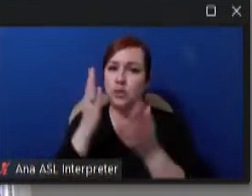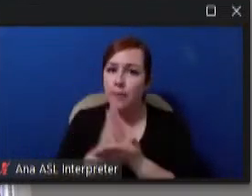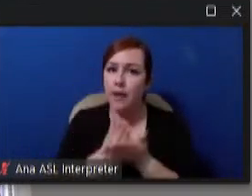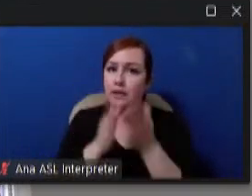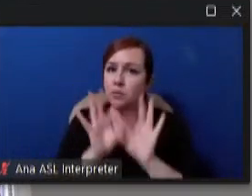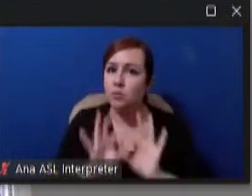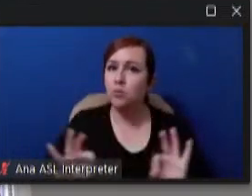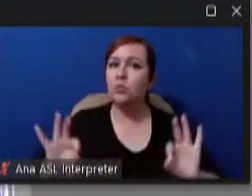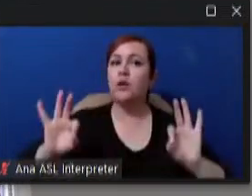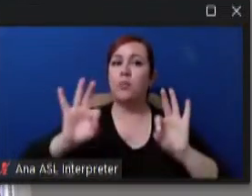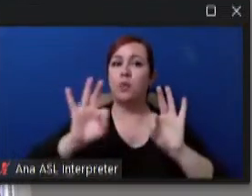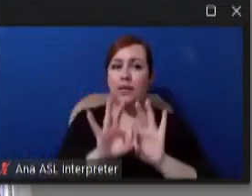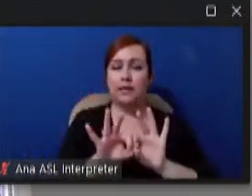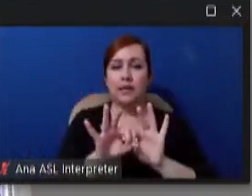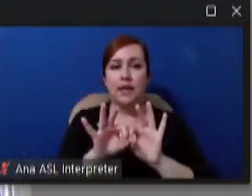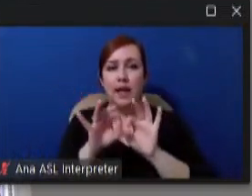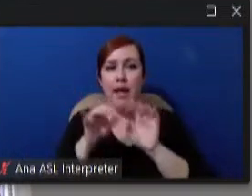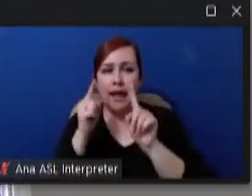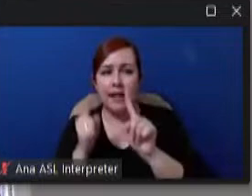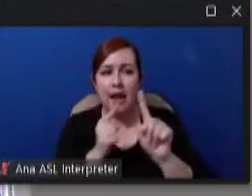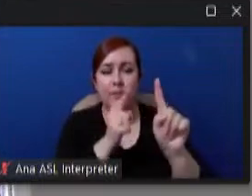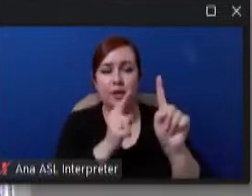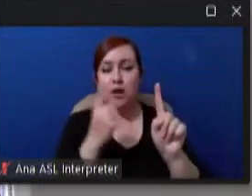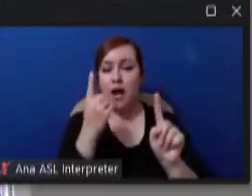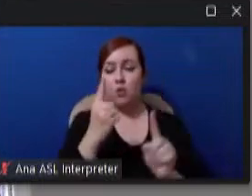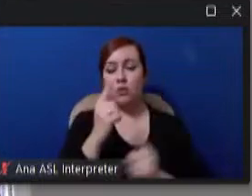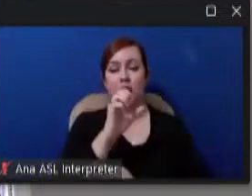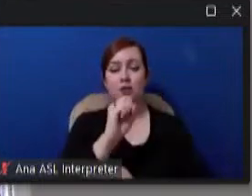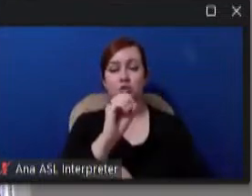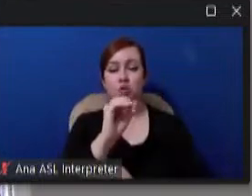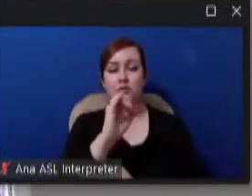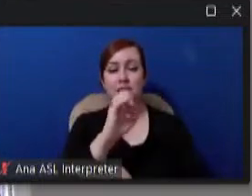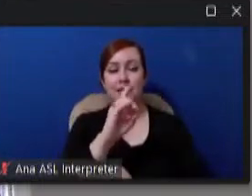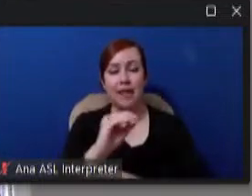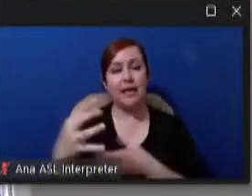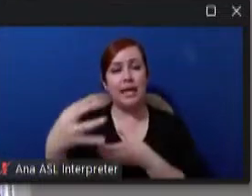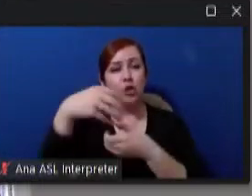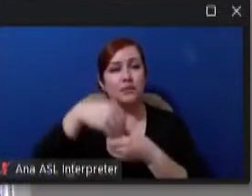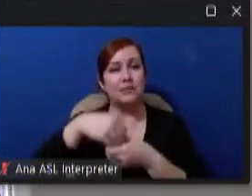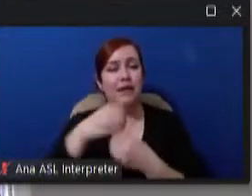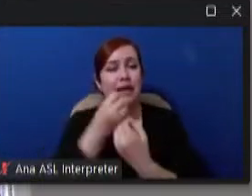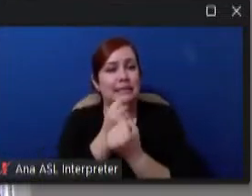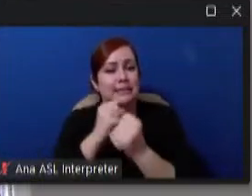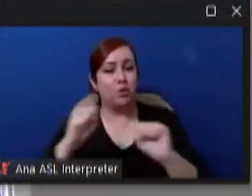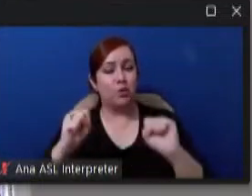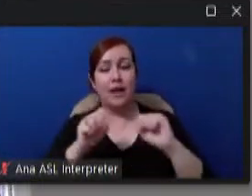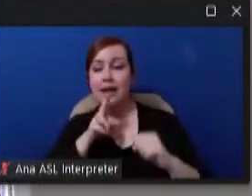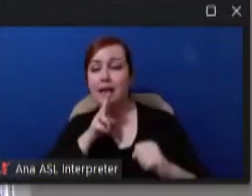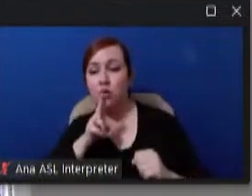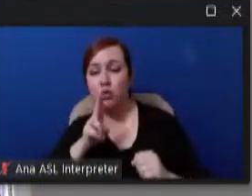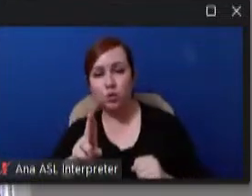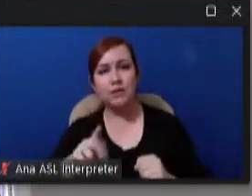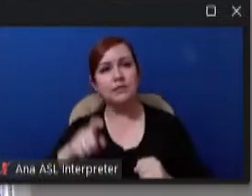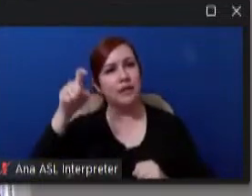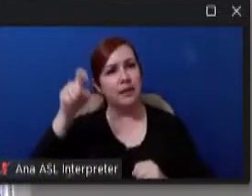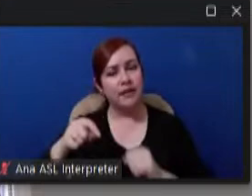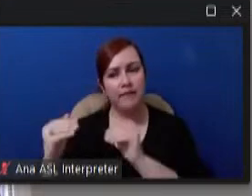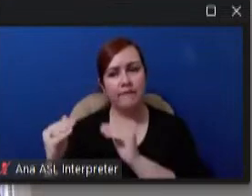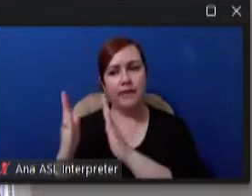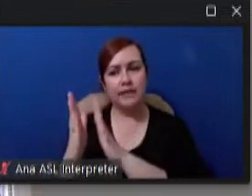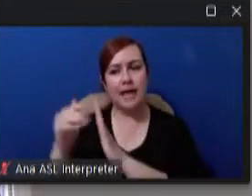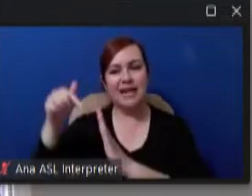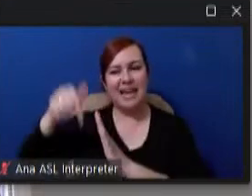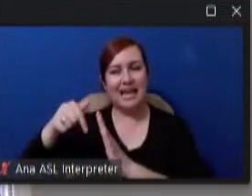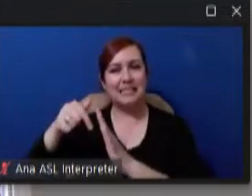their rights have been violated. The path toward an inclusive and safe society in Honduras must